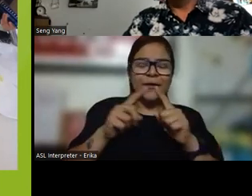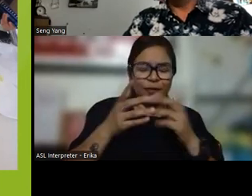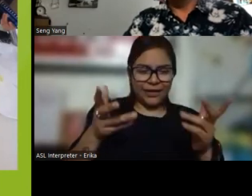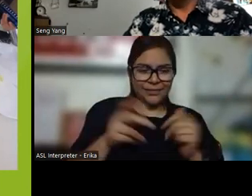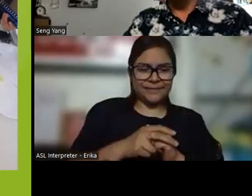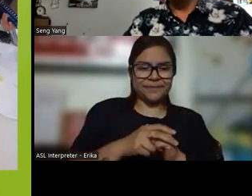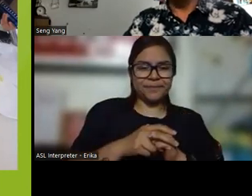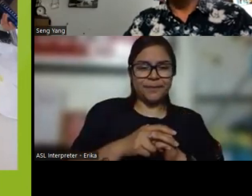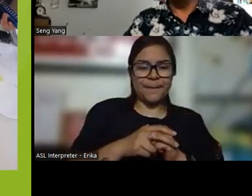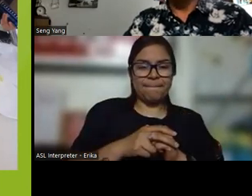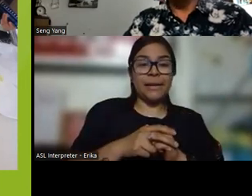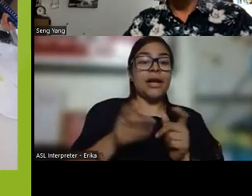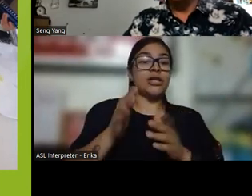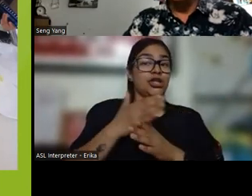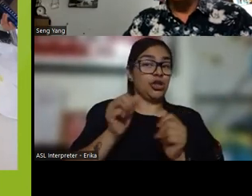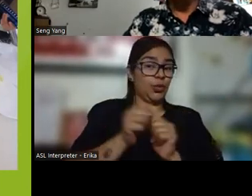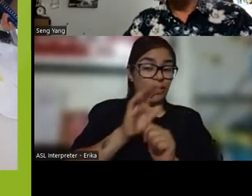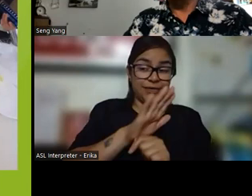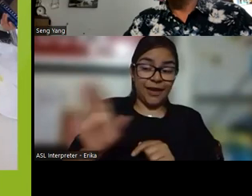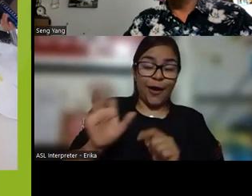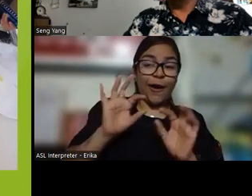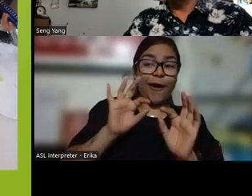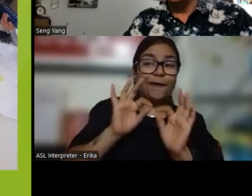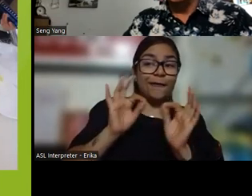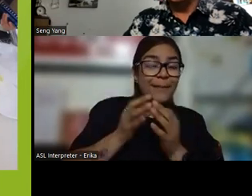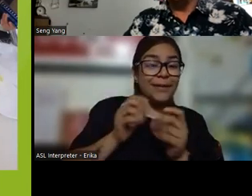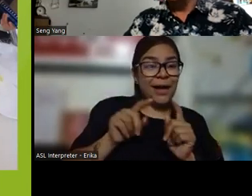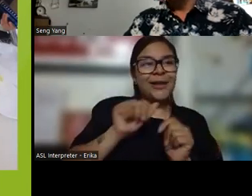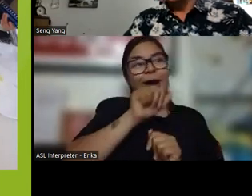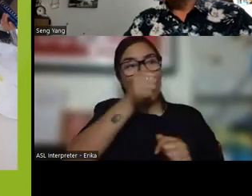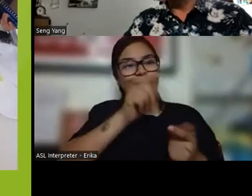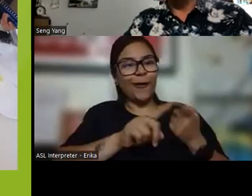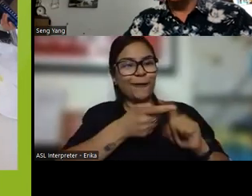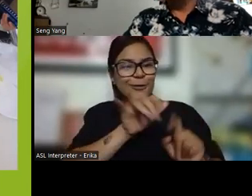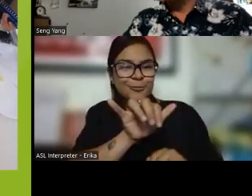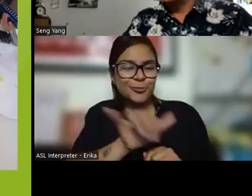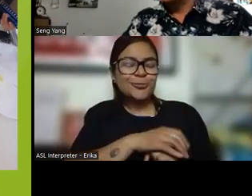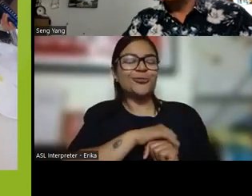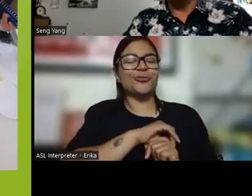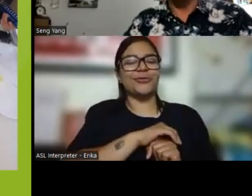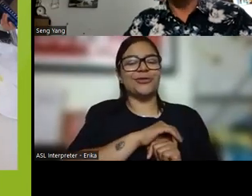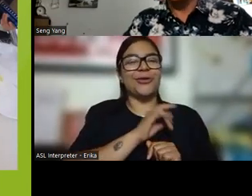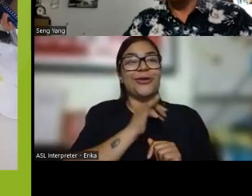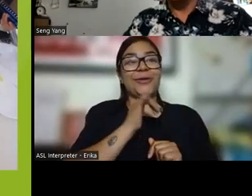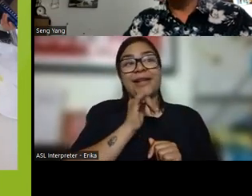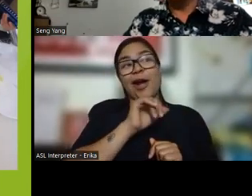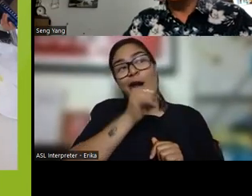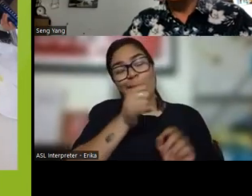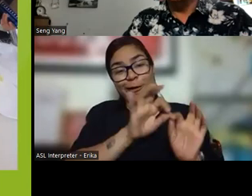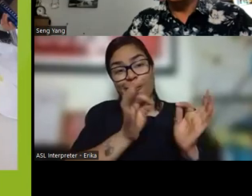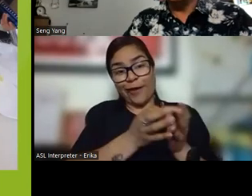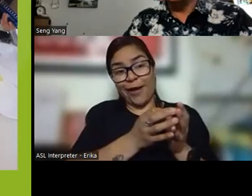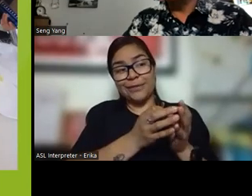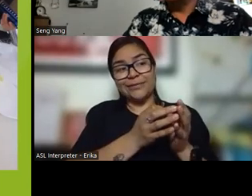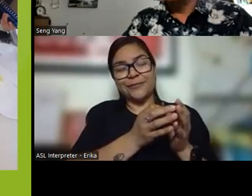share with the family or someone else, but it's not with their friend, and they don't have the chance to do the activity that they